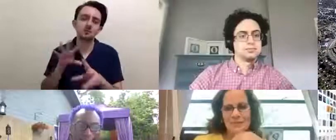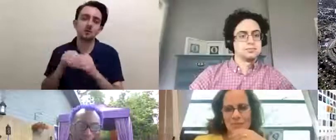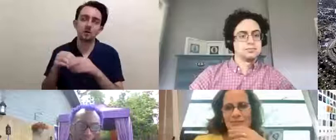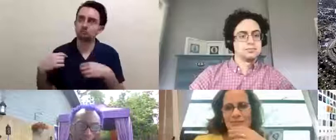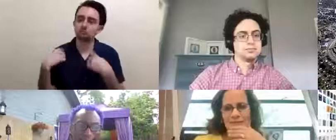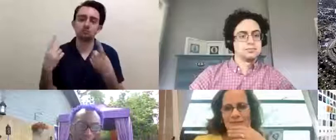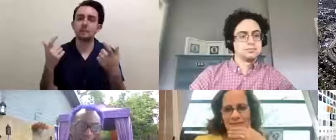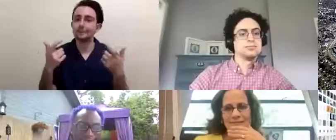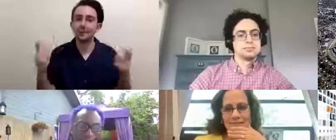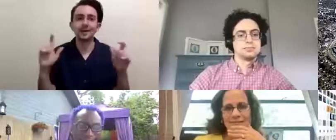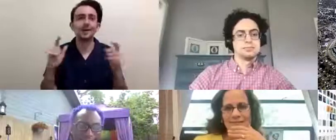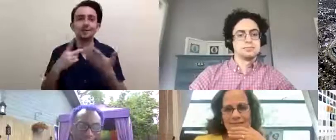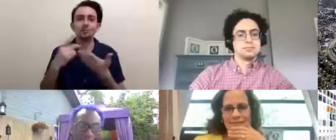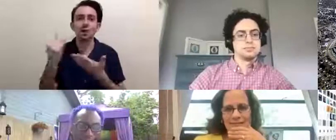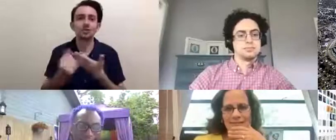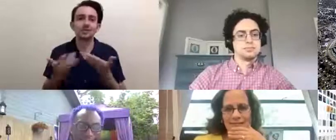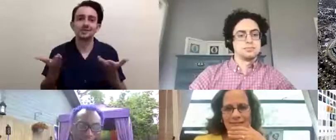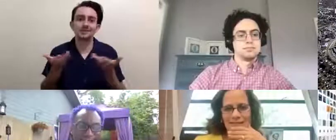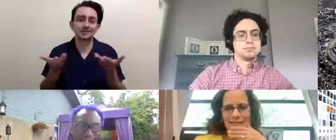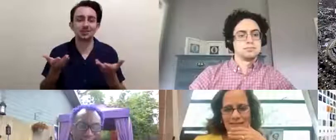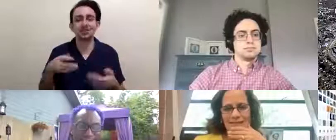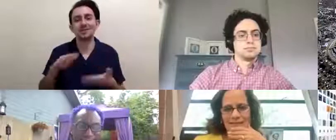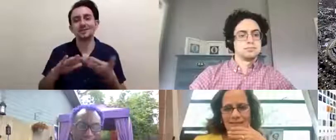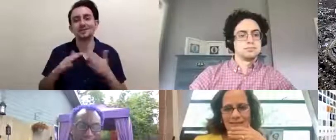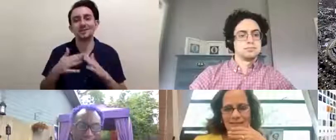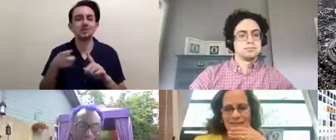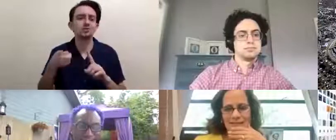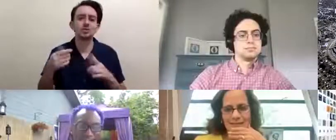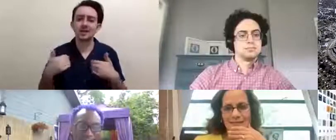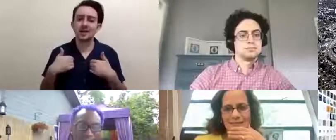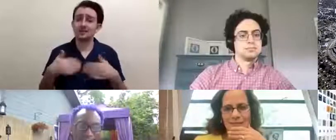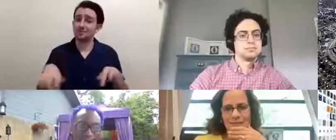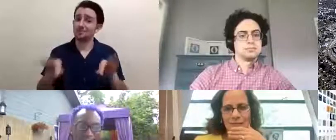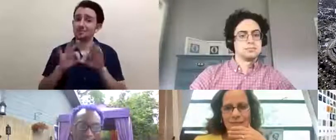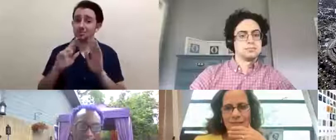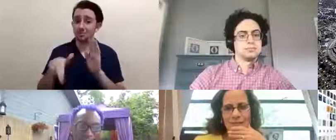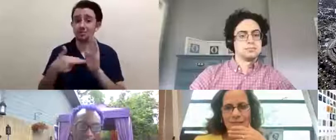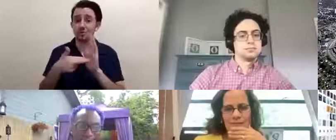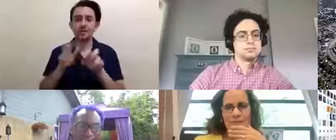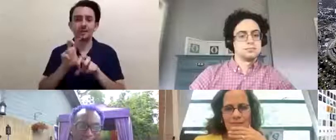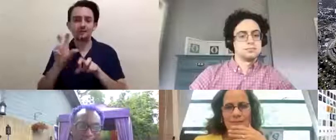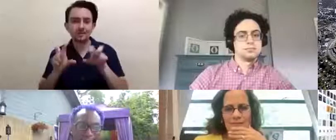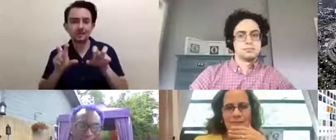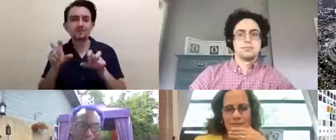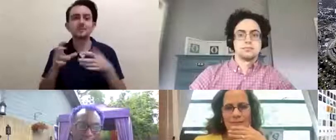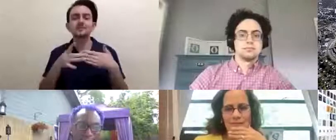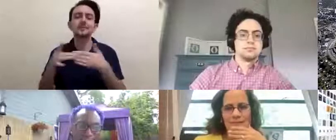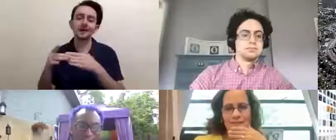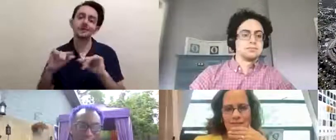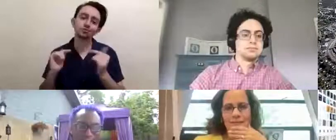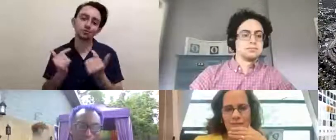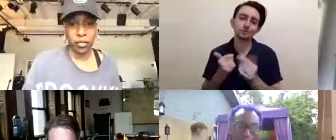capital projects. She's going to play a pretty key role in that investment guidance group, and